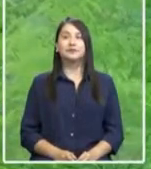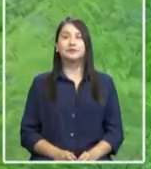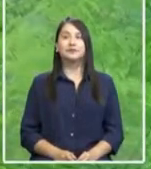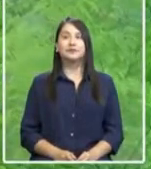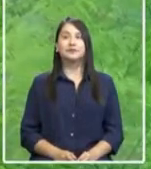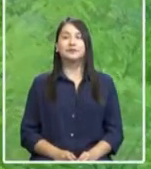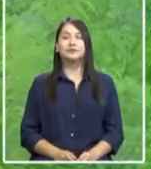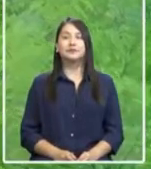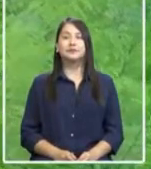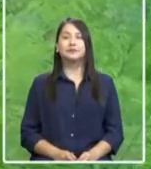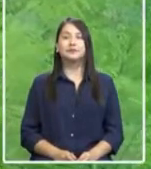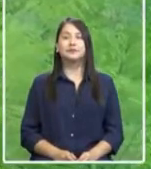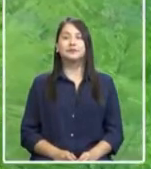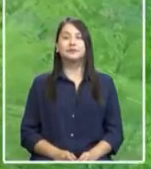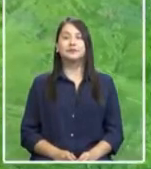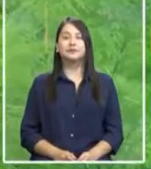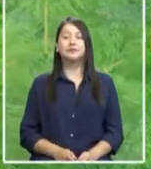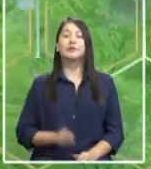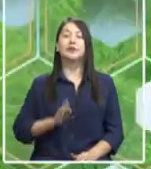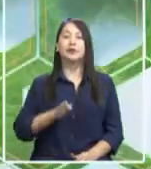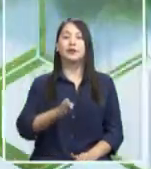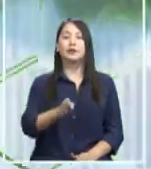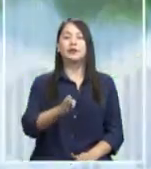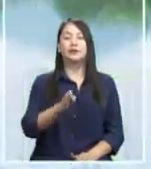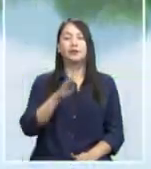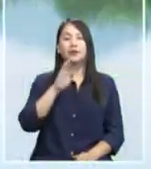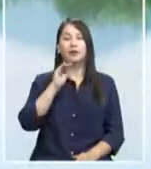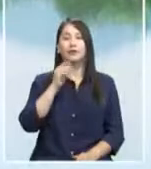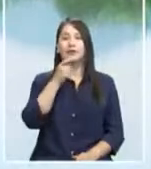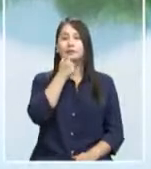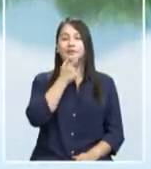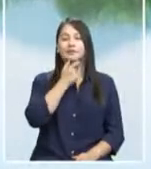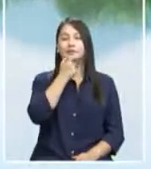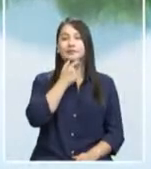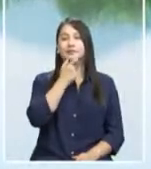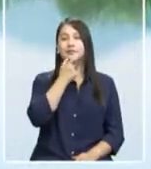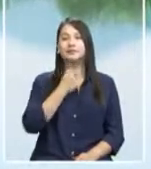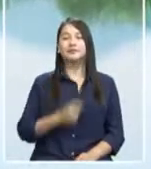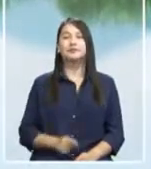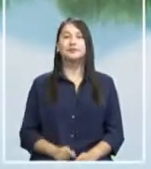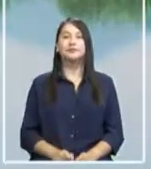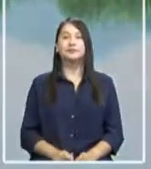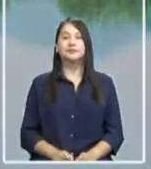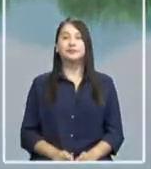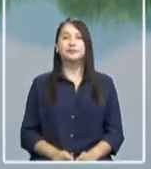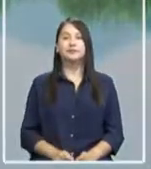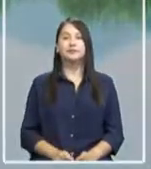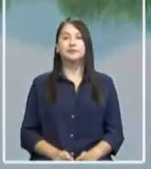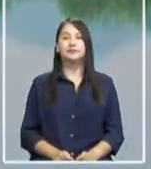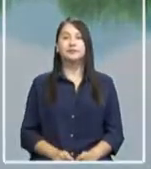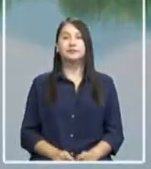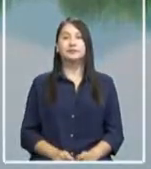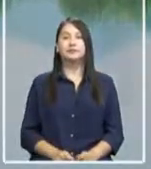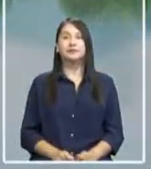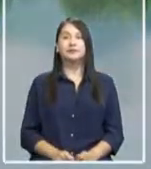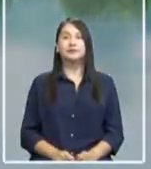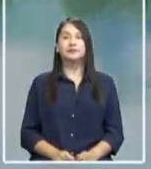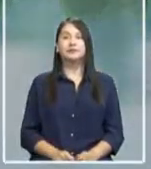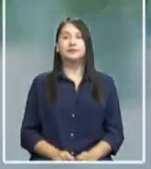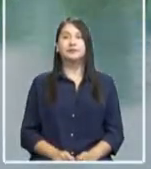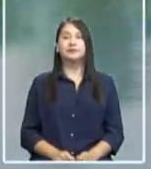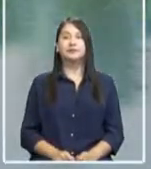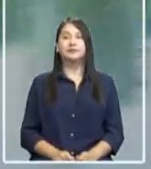Okay. I'm on the other side of the world, in Bangladesh. Greetings from